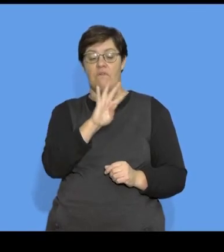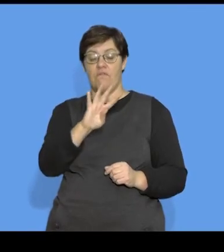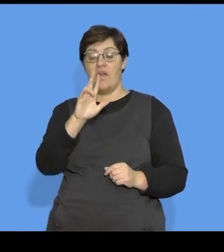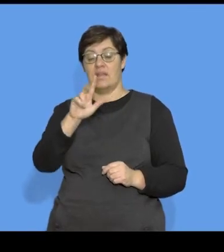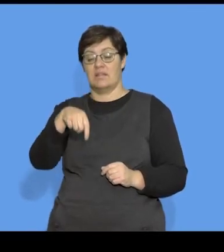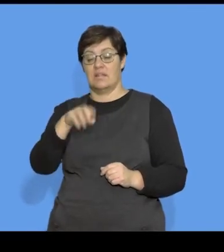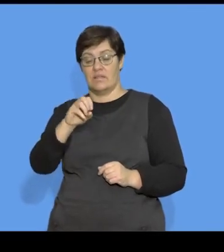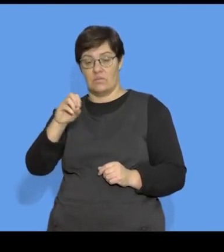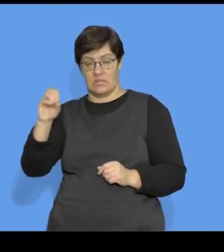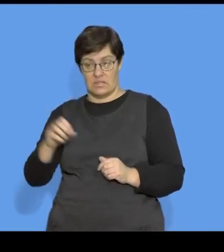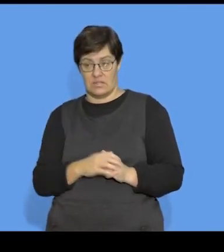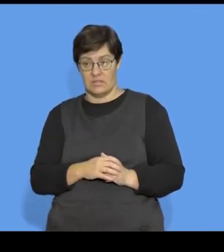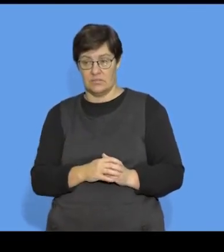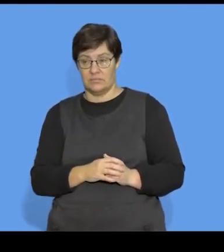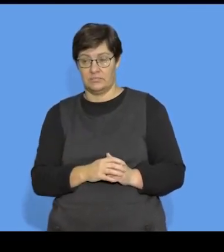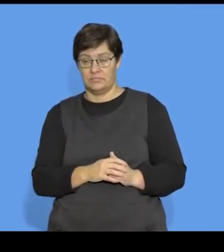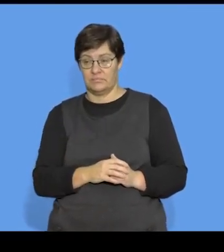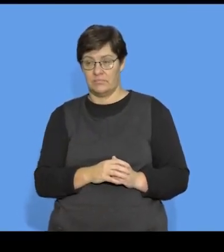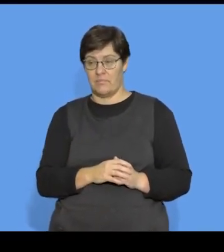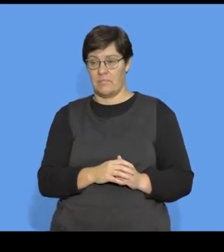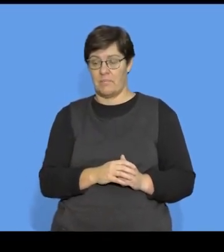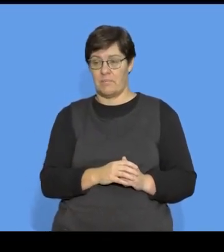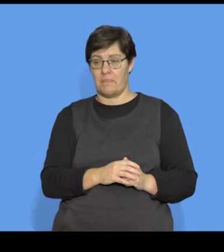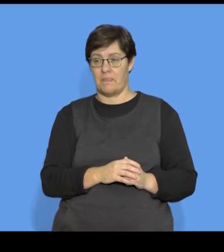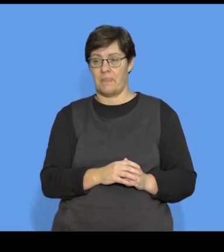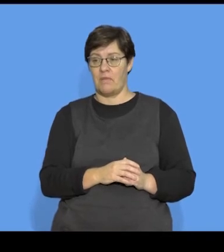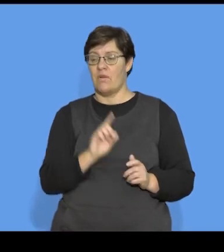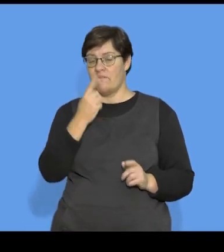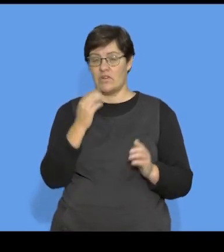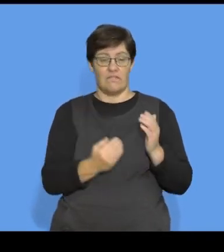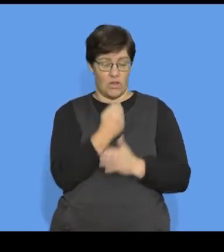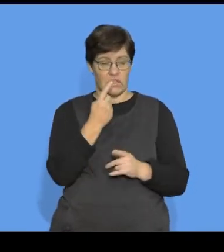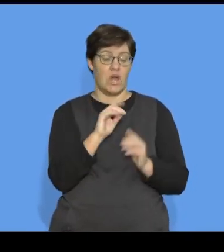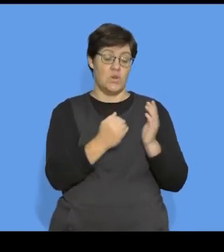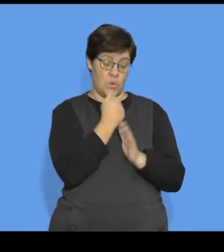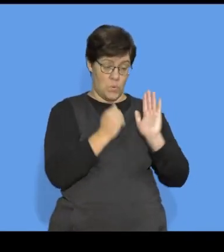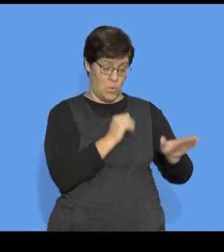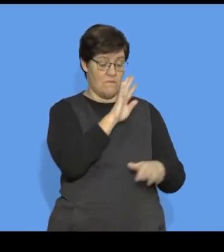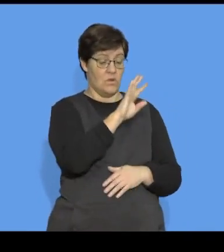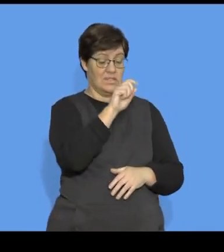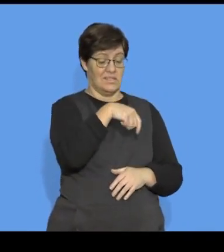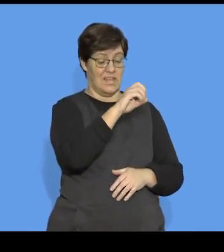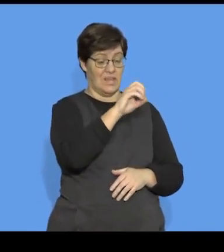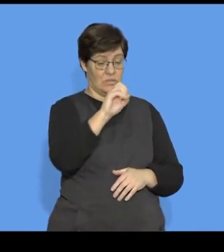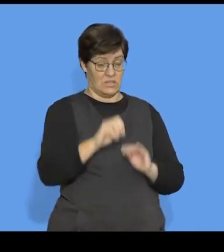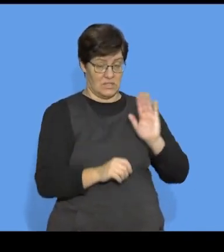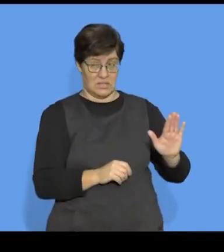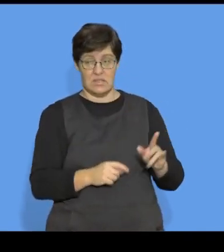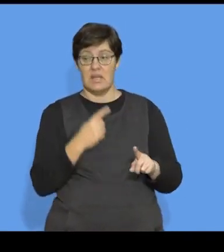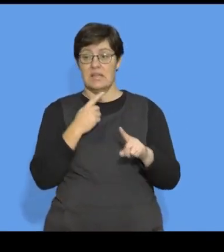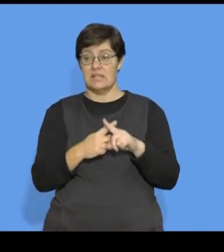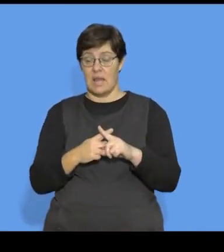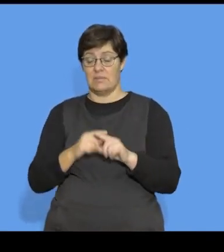your 448,000 and obviously let's work with the new first. So the new equipment is 40,000